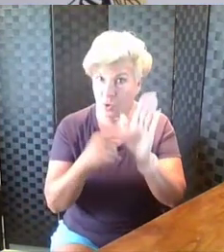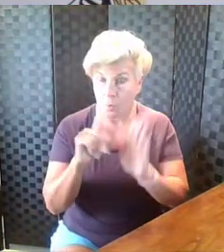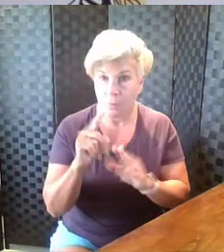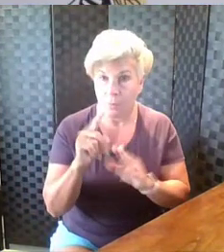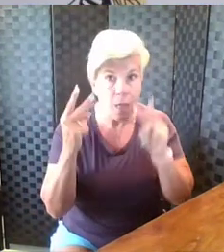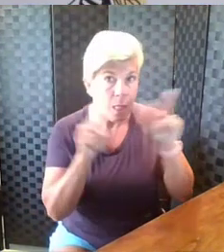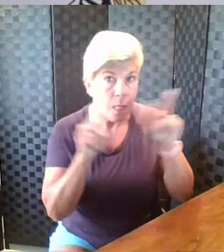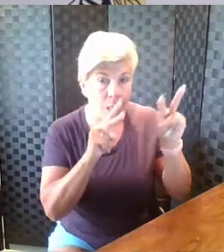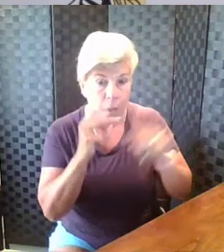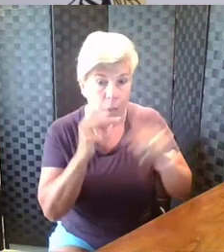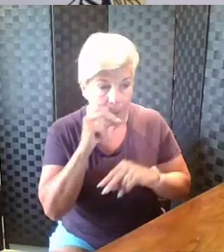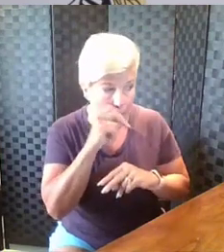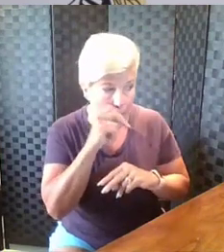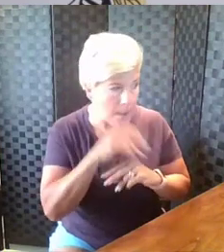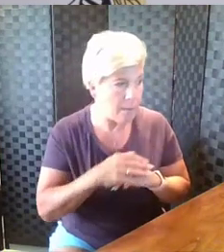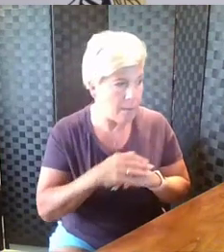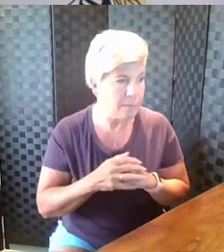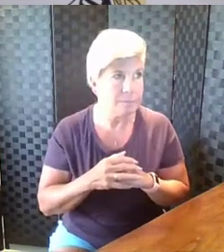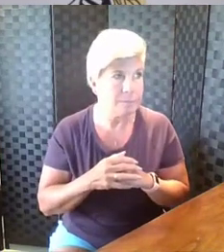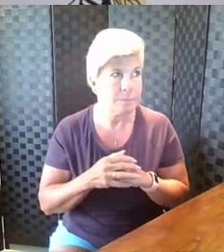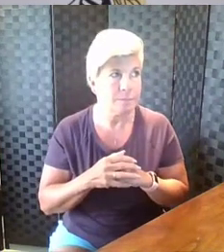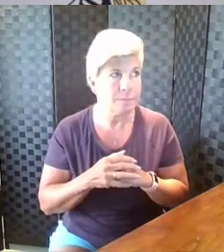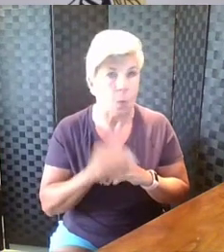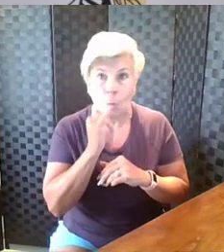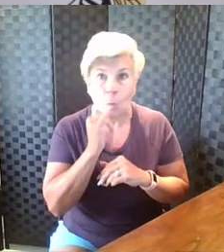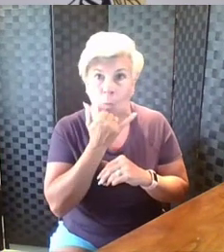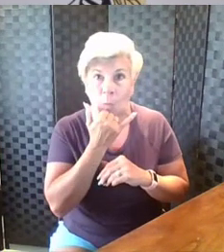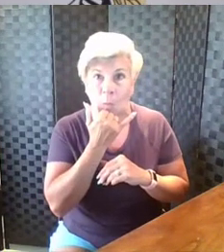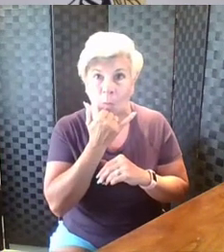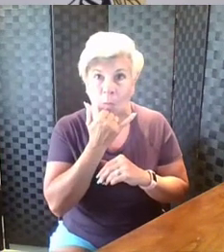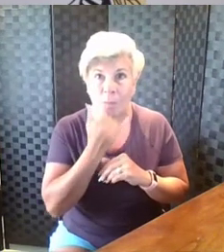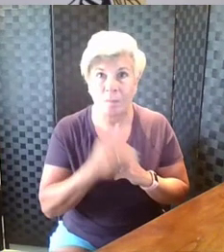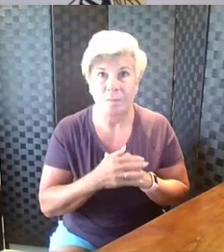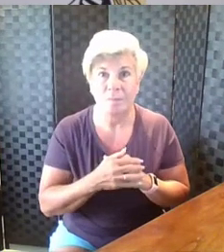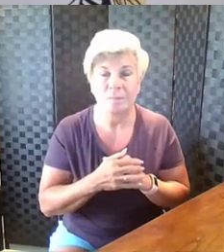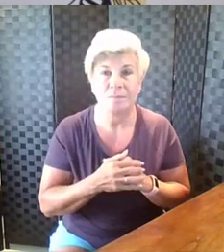let's look here. Nope, that's not it. Just a second.